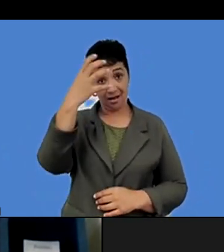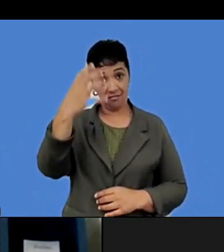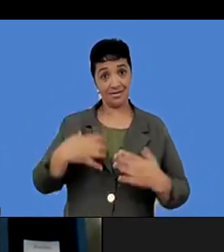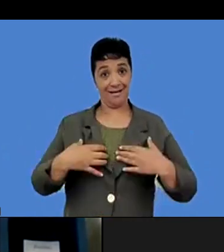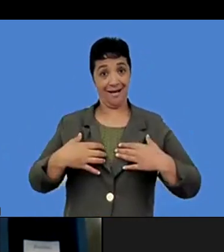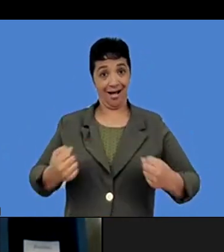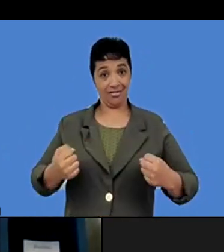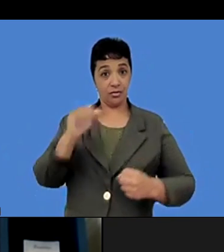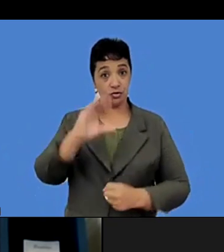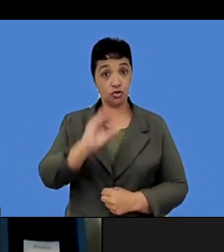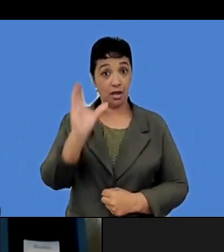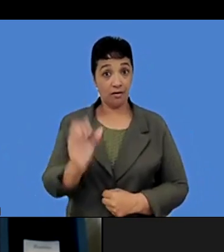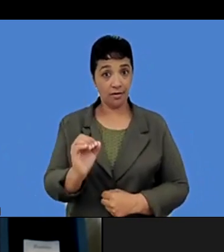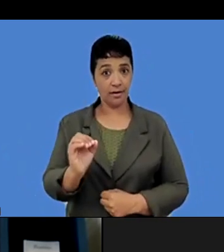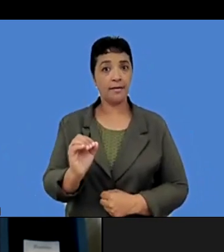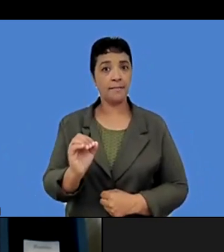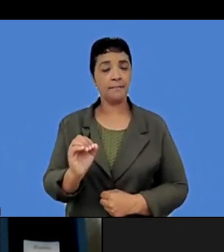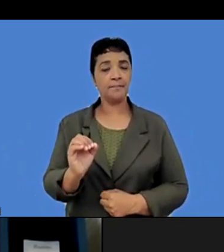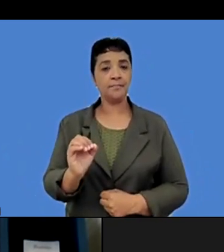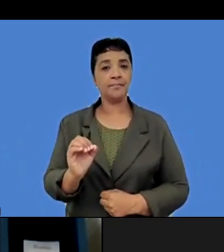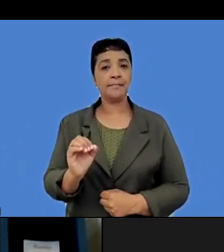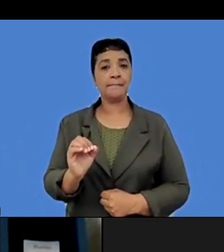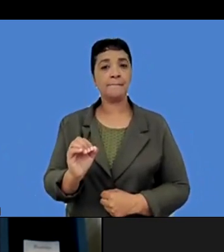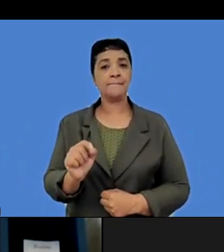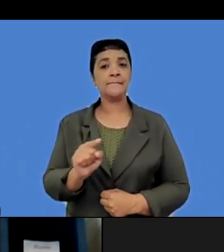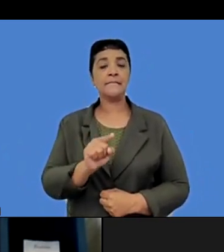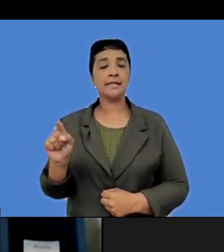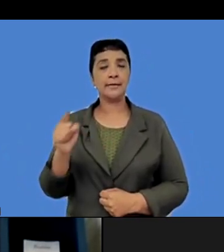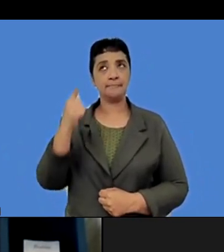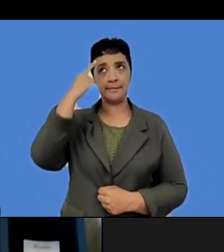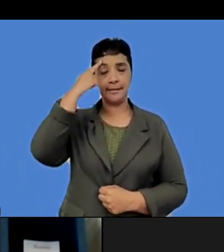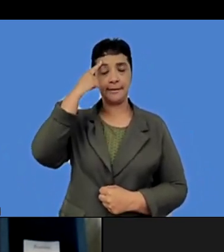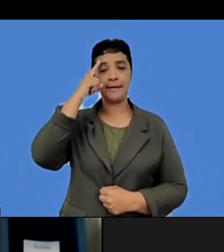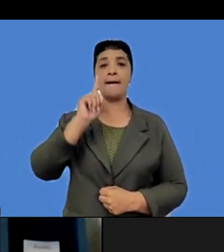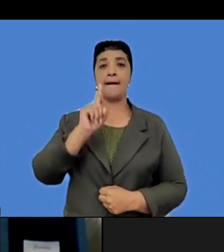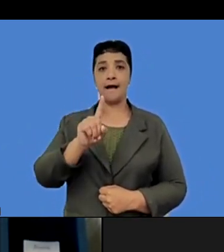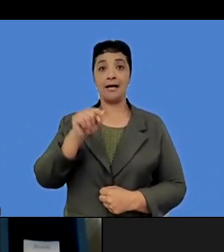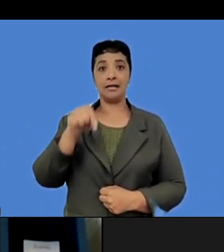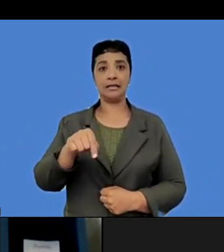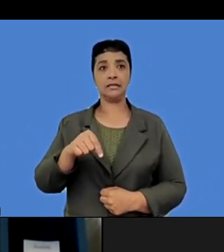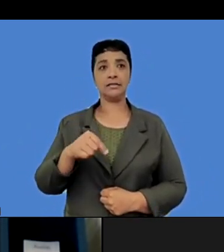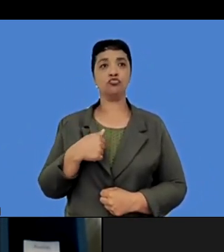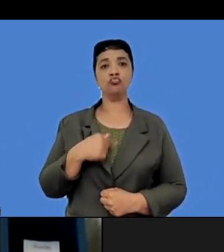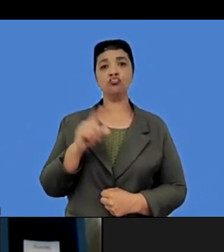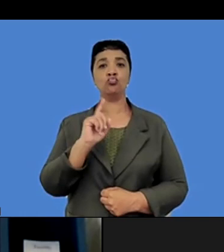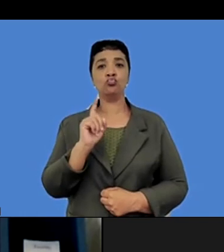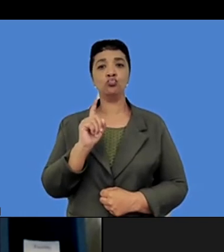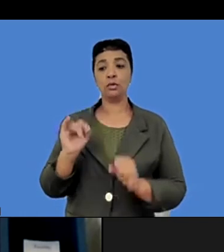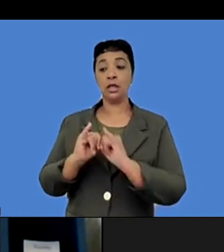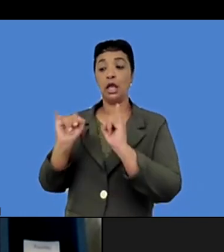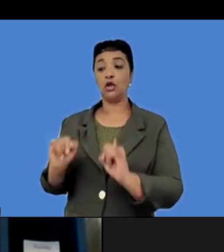case, used this case as an excuse for